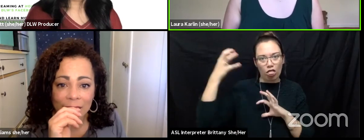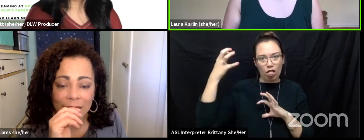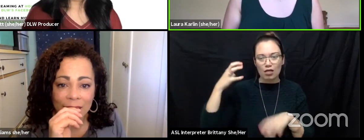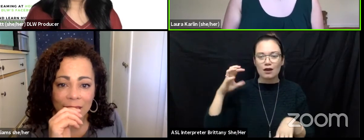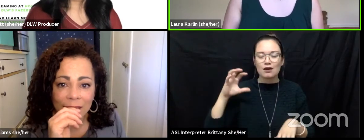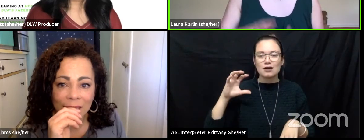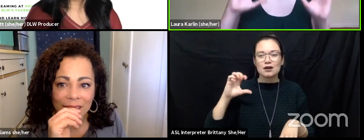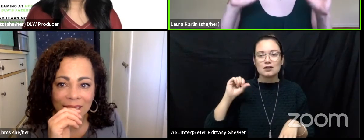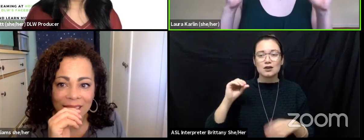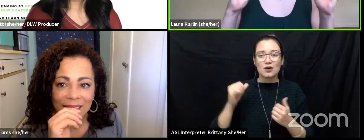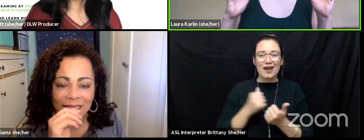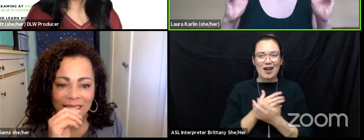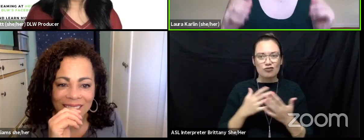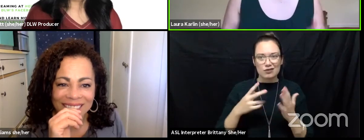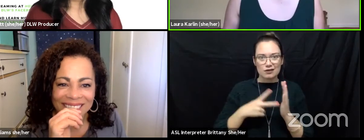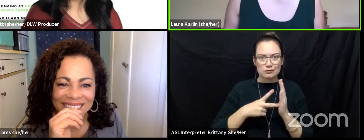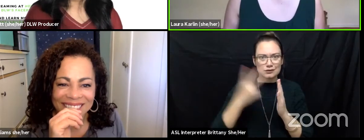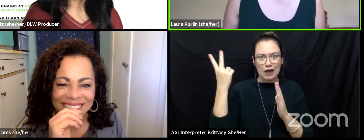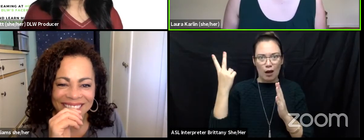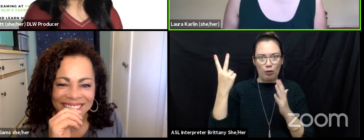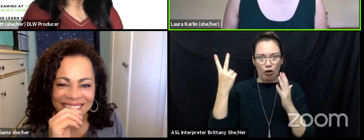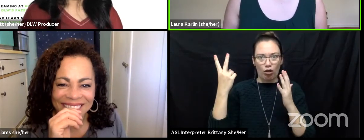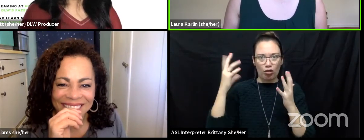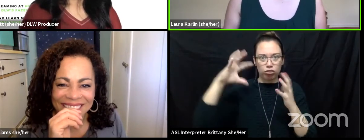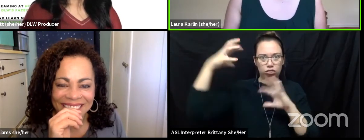everything is now sort of like double warped time.